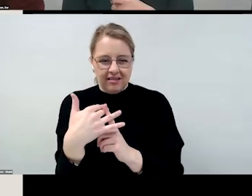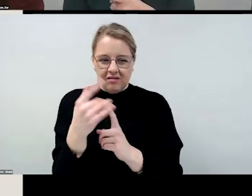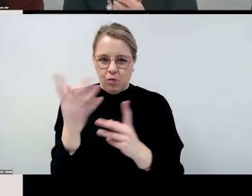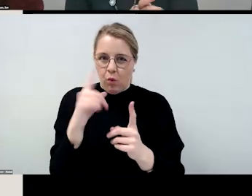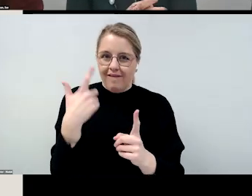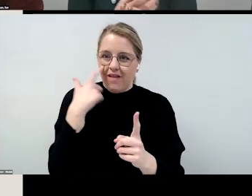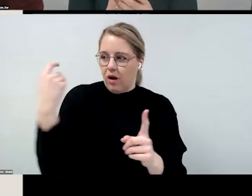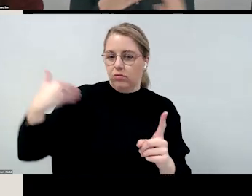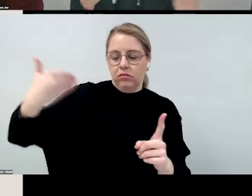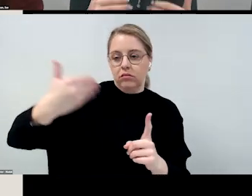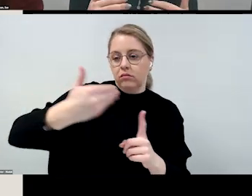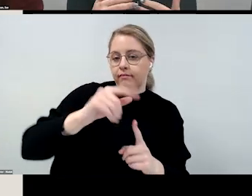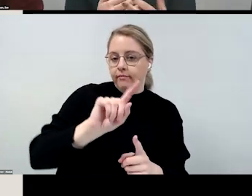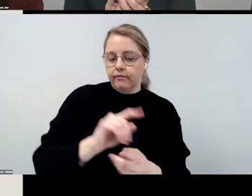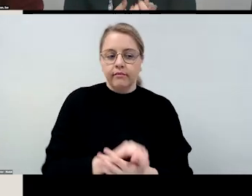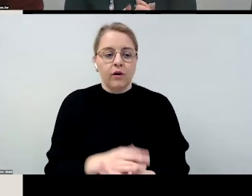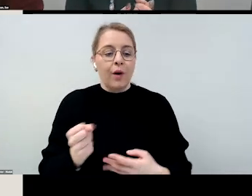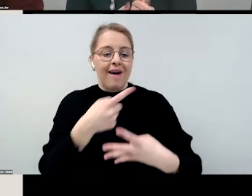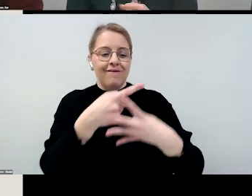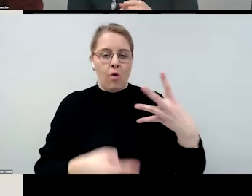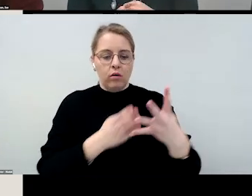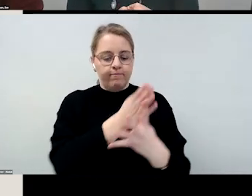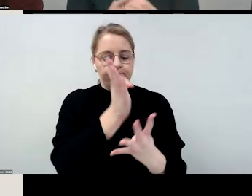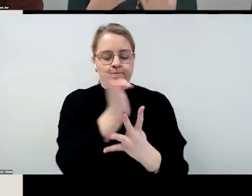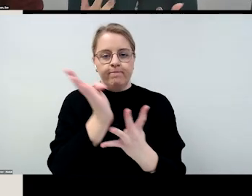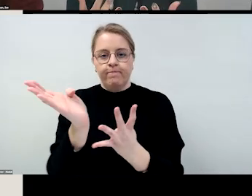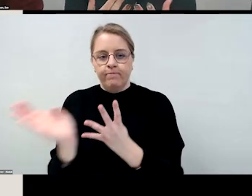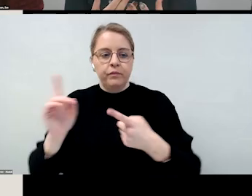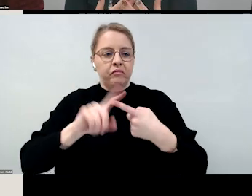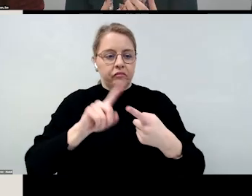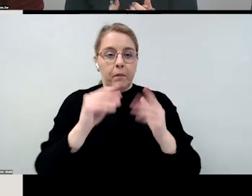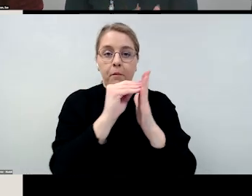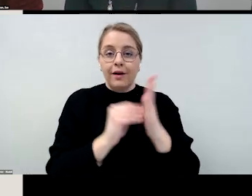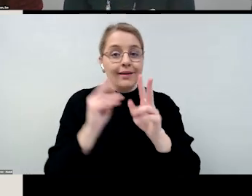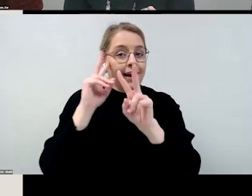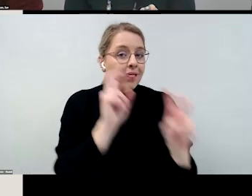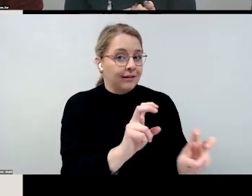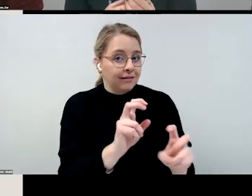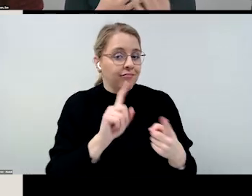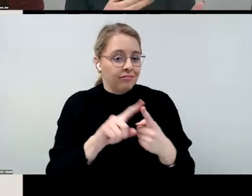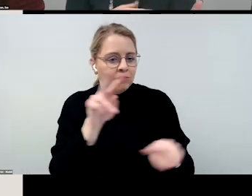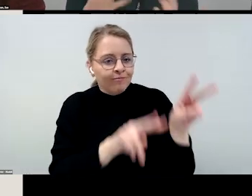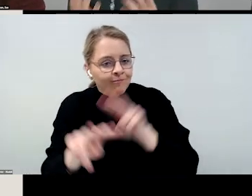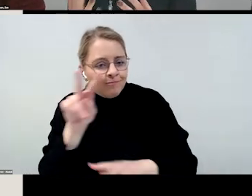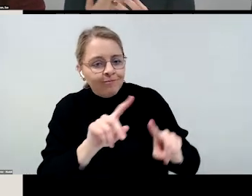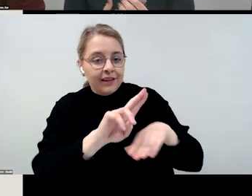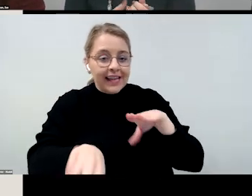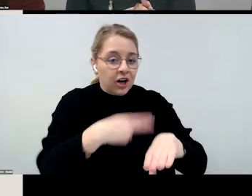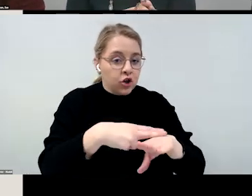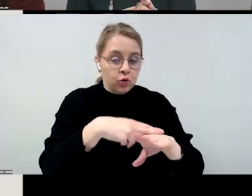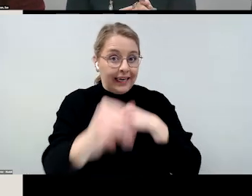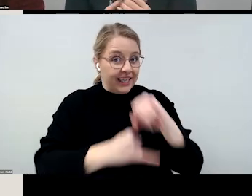findings have come from. So we have 4 arms to this project. The first is policy analysis, where we've been looking at national